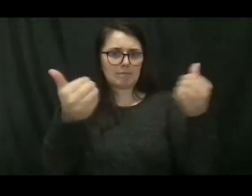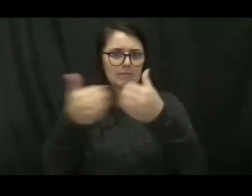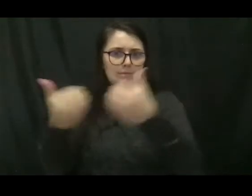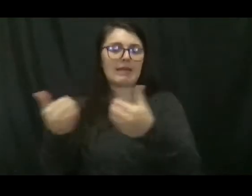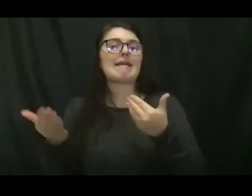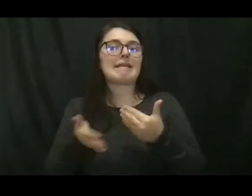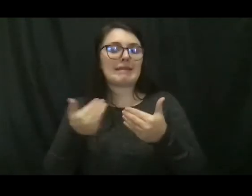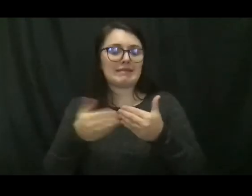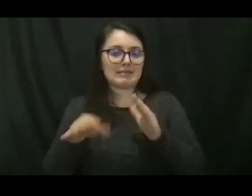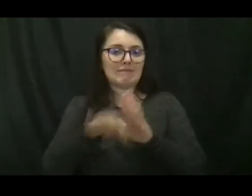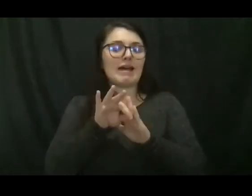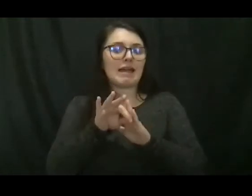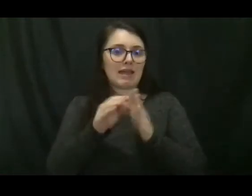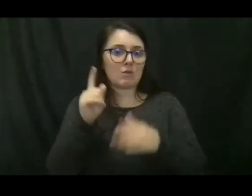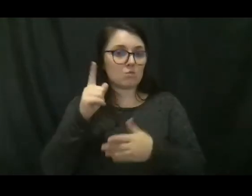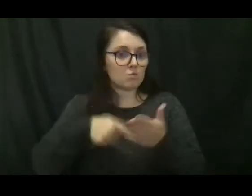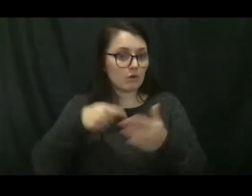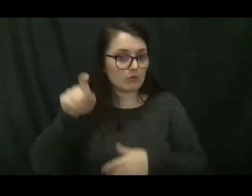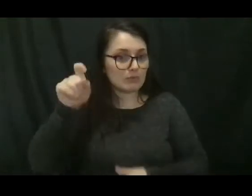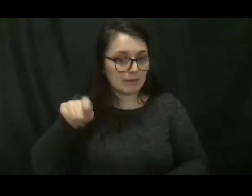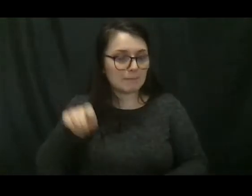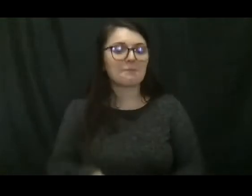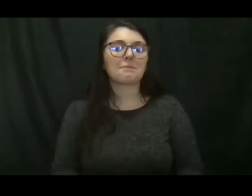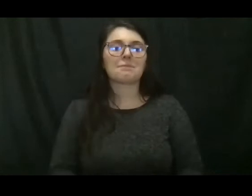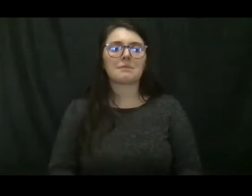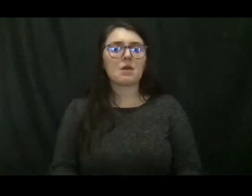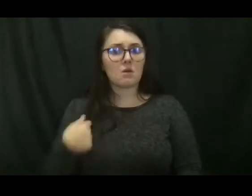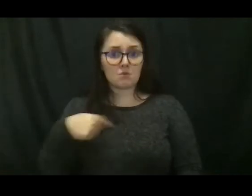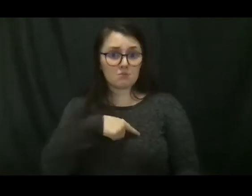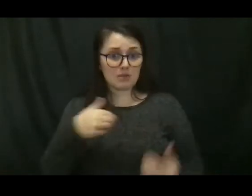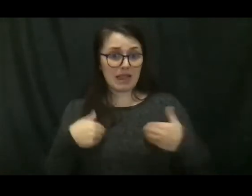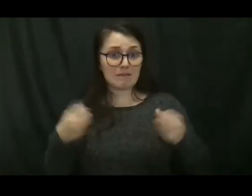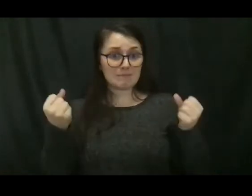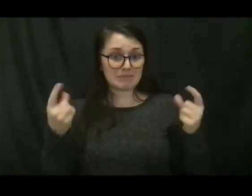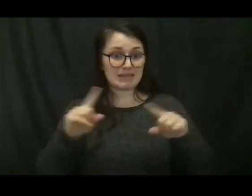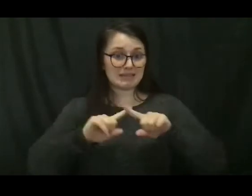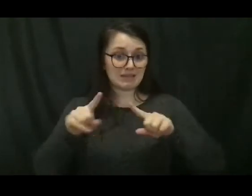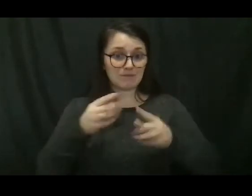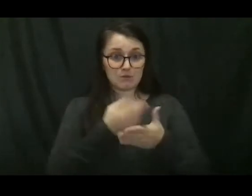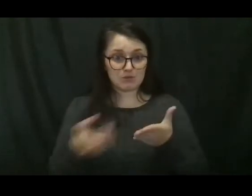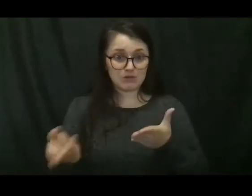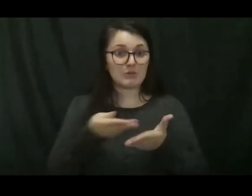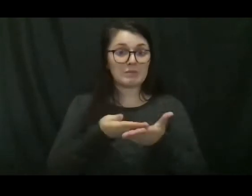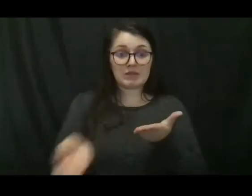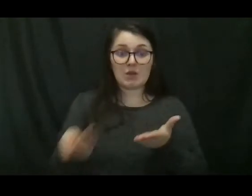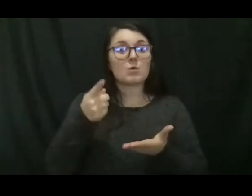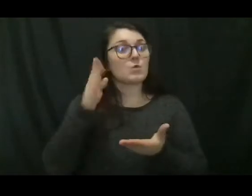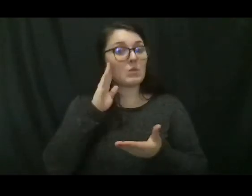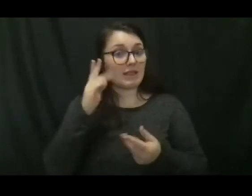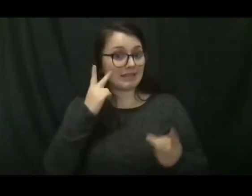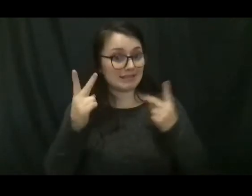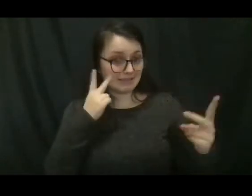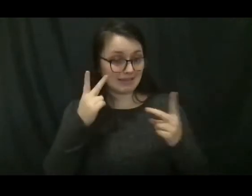find. We take all sorts of building materials, and you're going to see those as we walk through the store, but we only